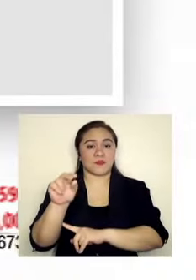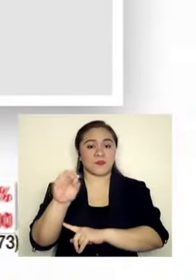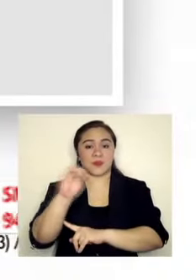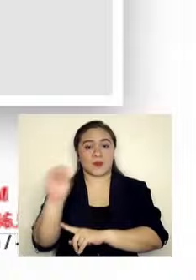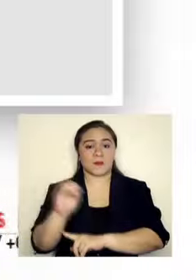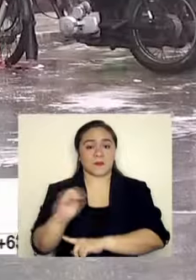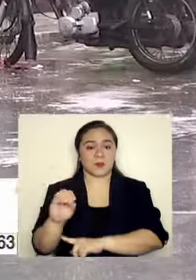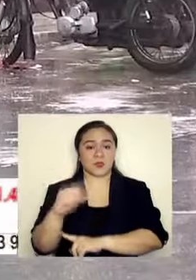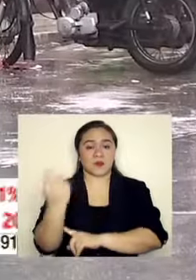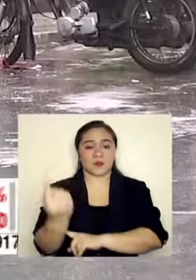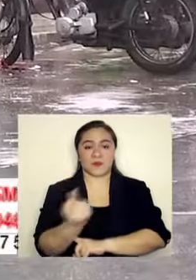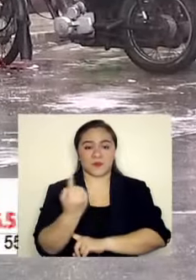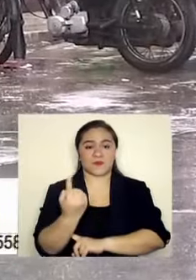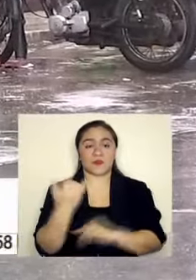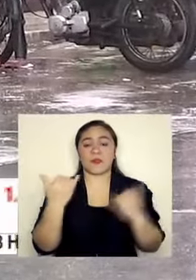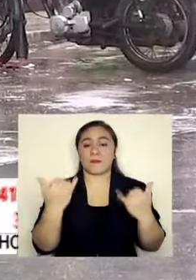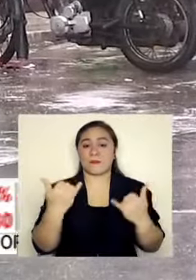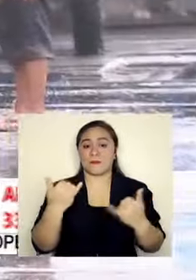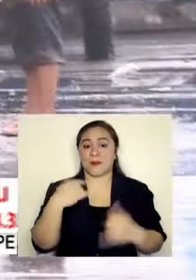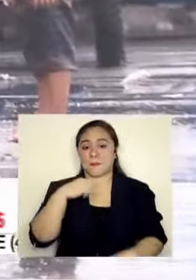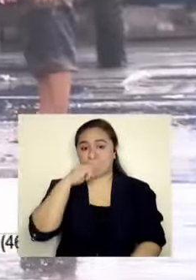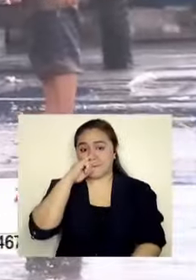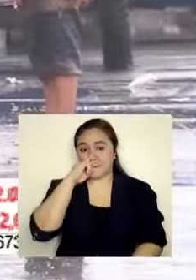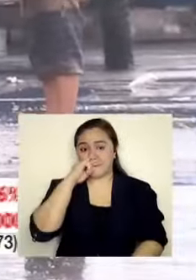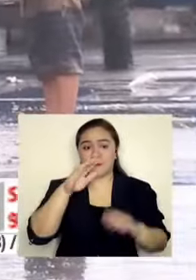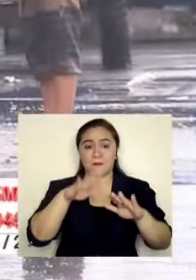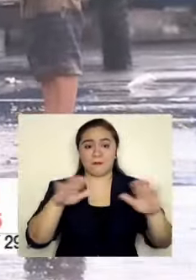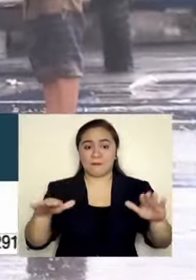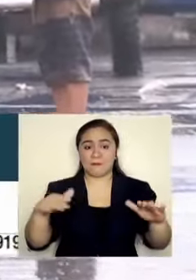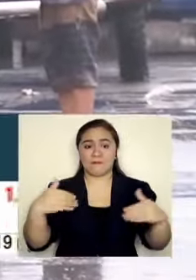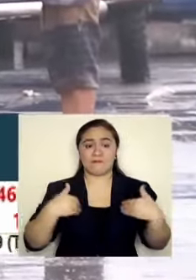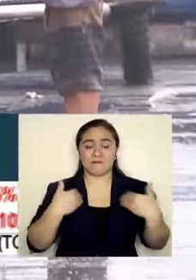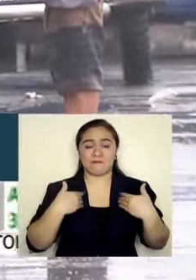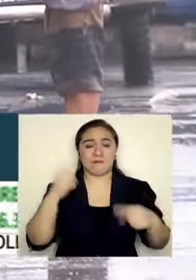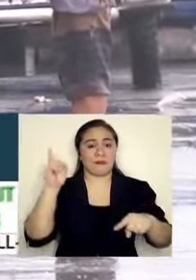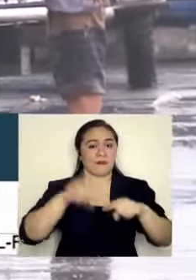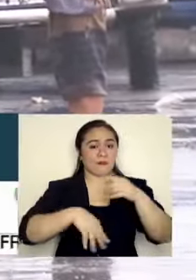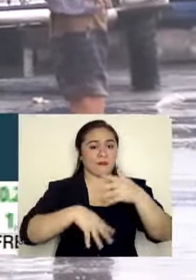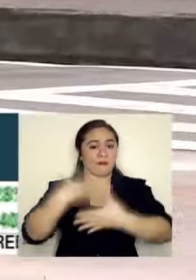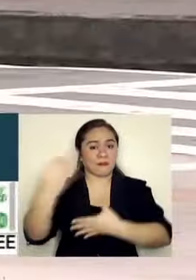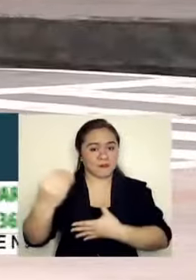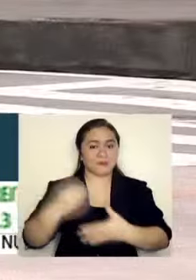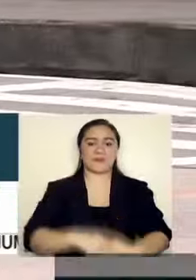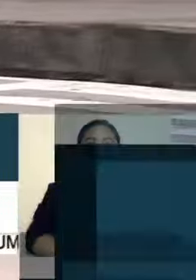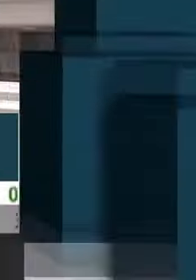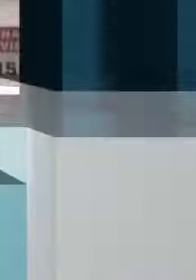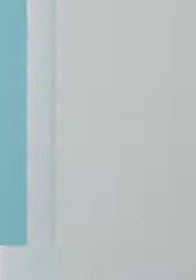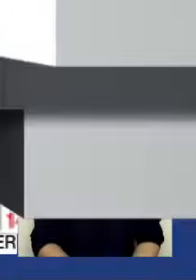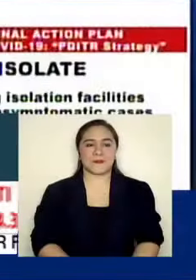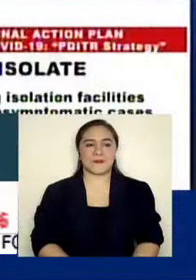capacity. Meanwhile, minors are again banned from going outside.